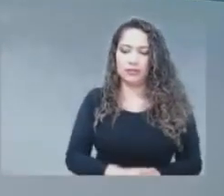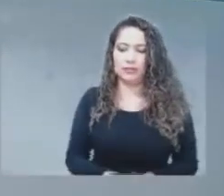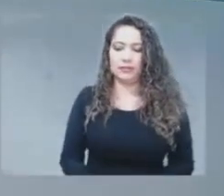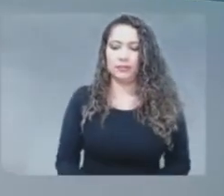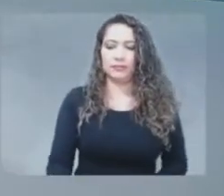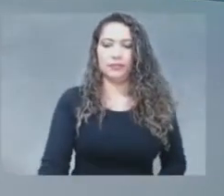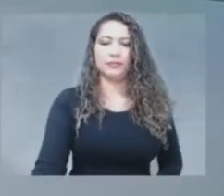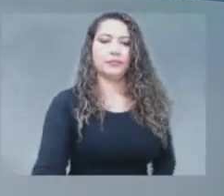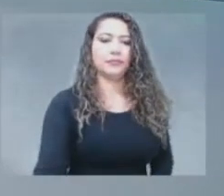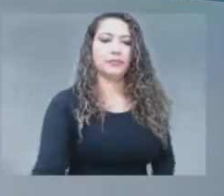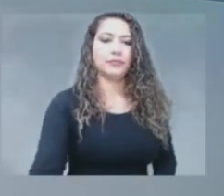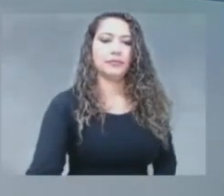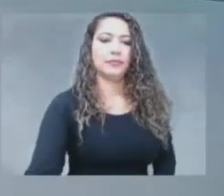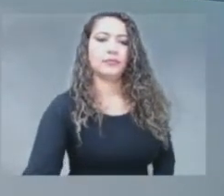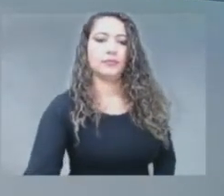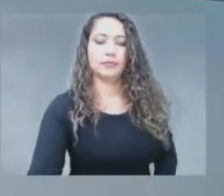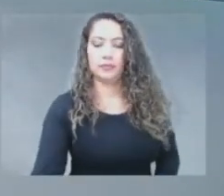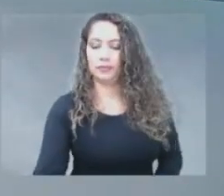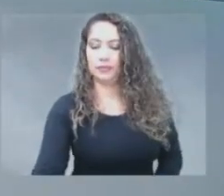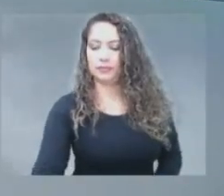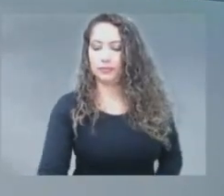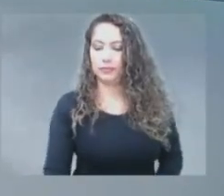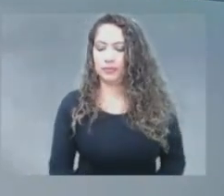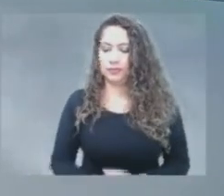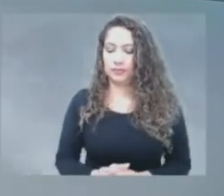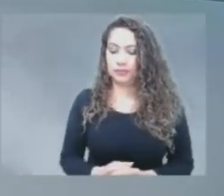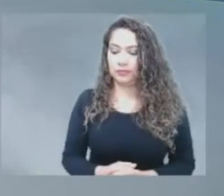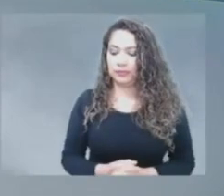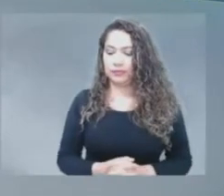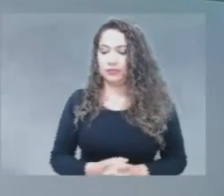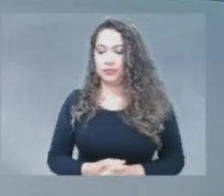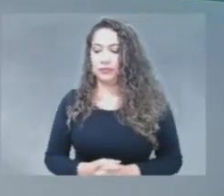this topic is found in the resolution